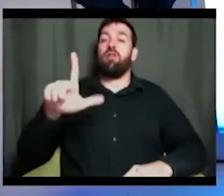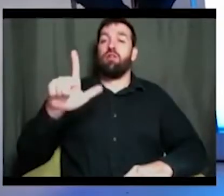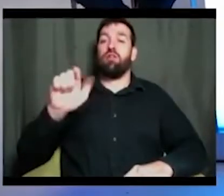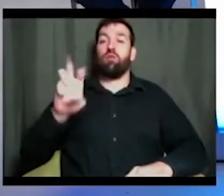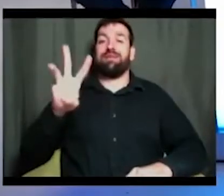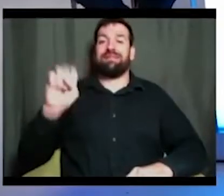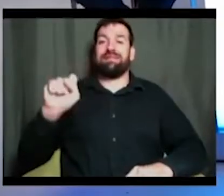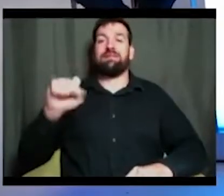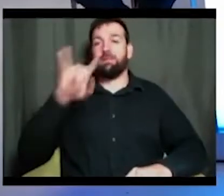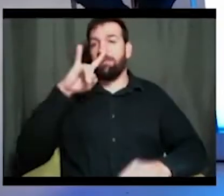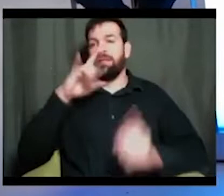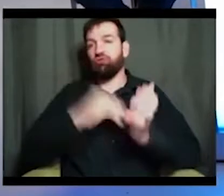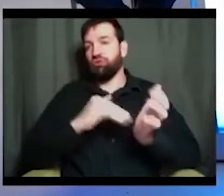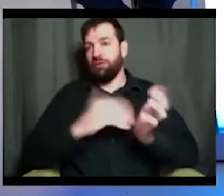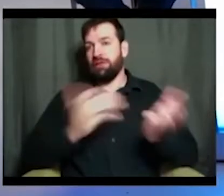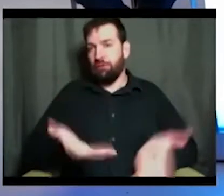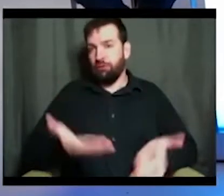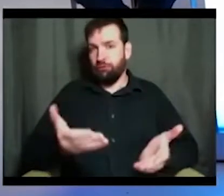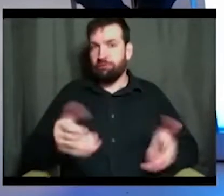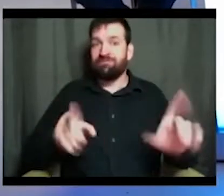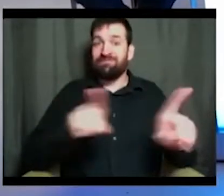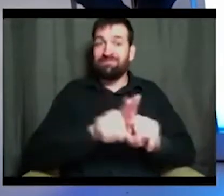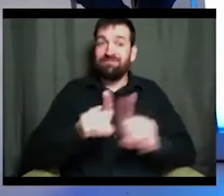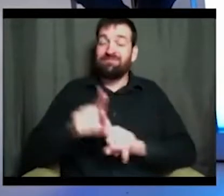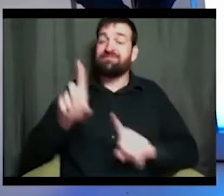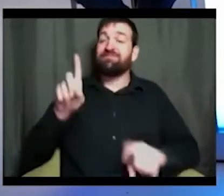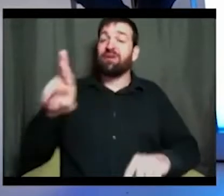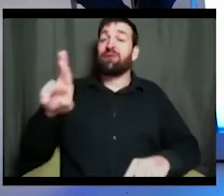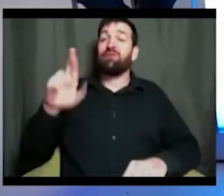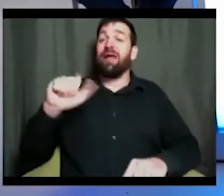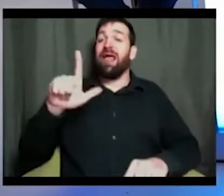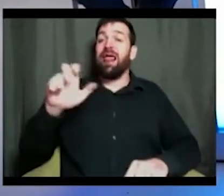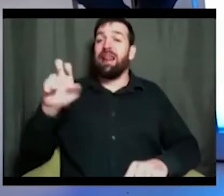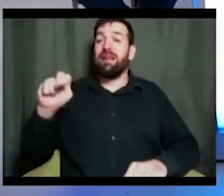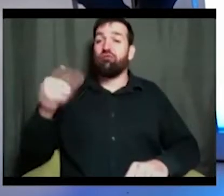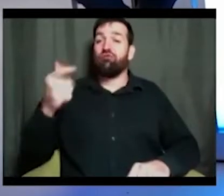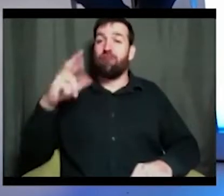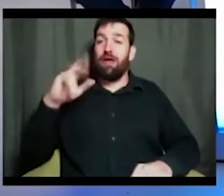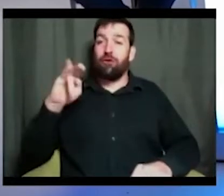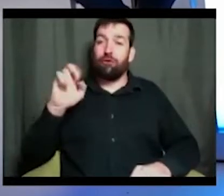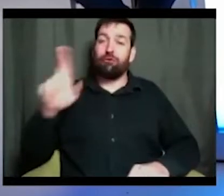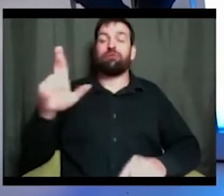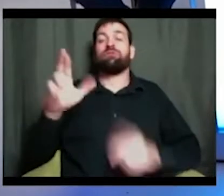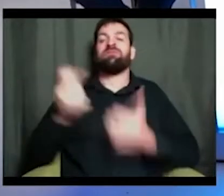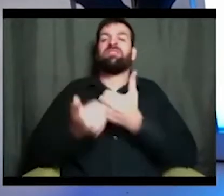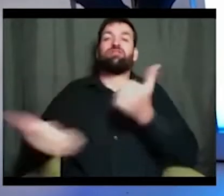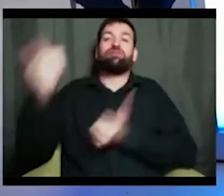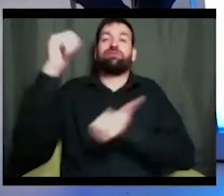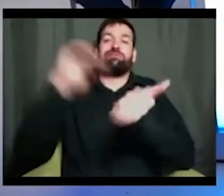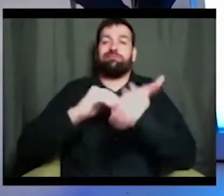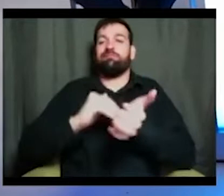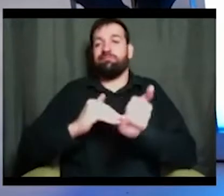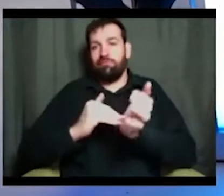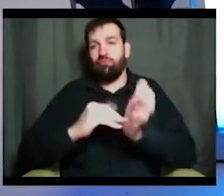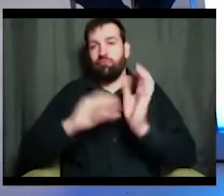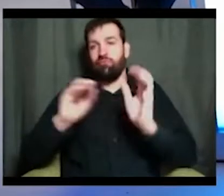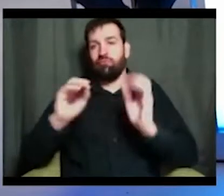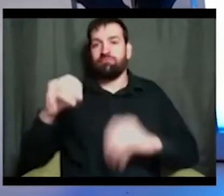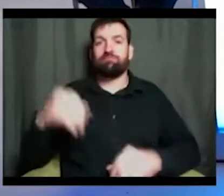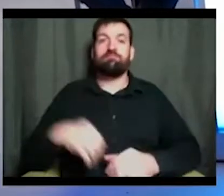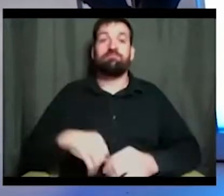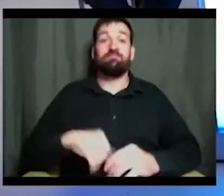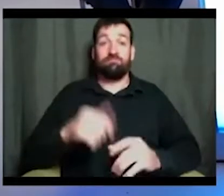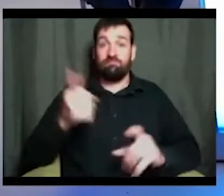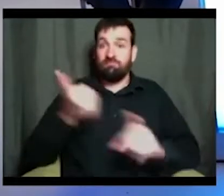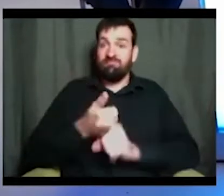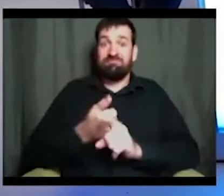the health system, and also glad to welcome in Dr. Alan Greiner, Unified Government Chief Medical Officer. Welcome to you both. You both are adorable,